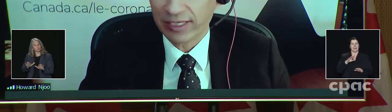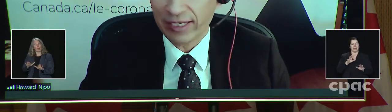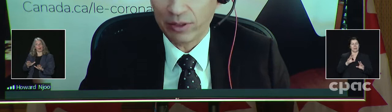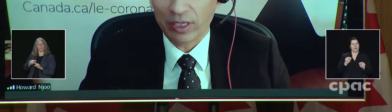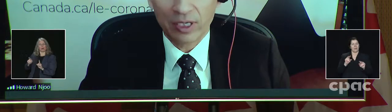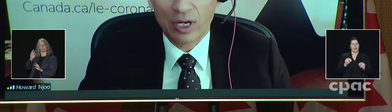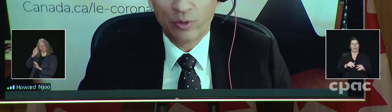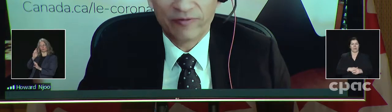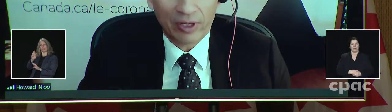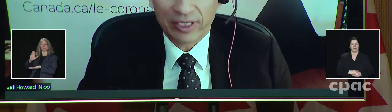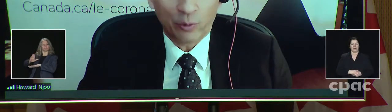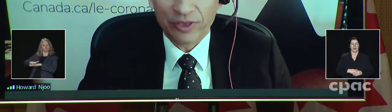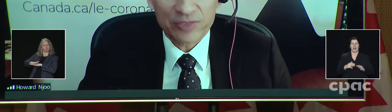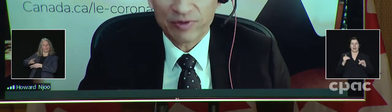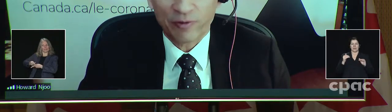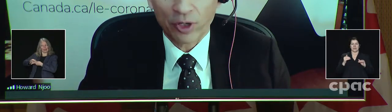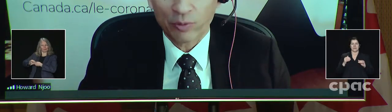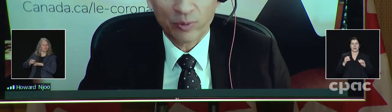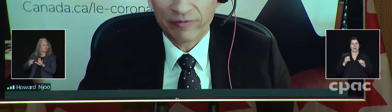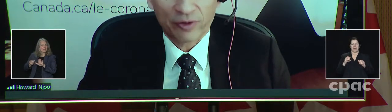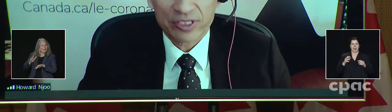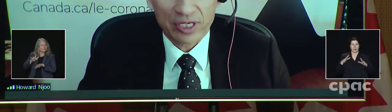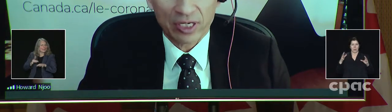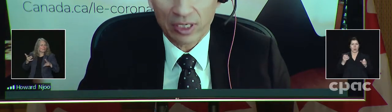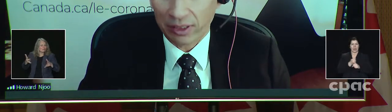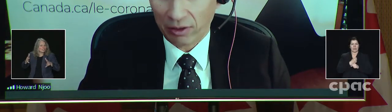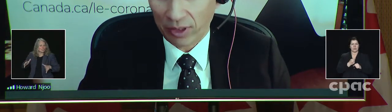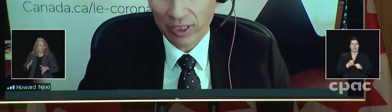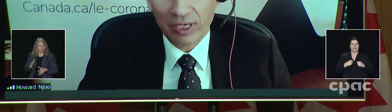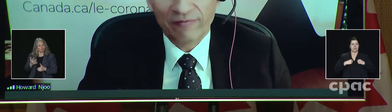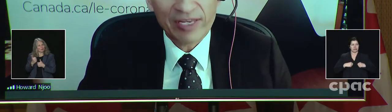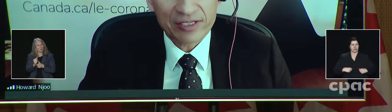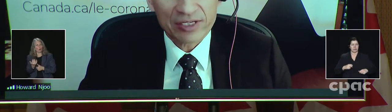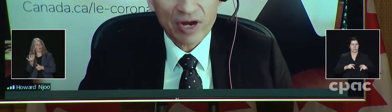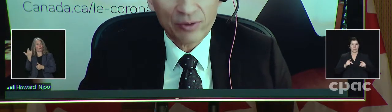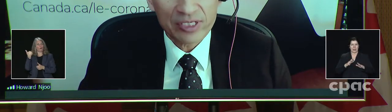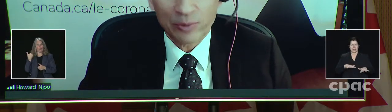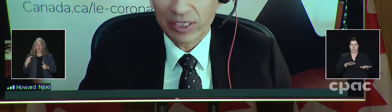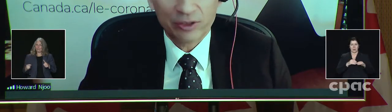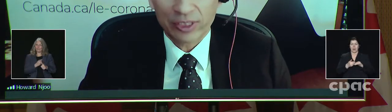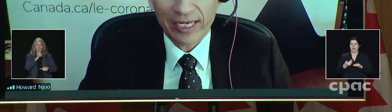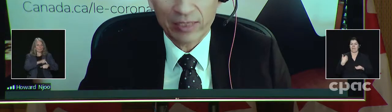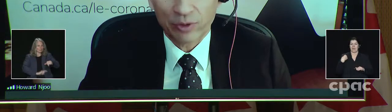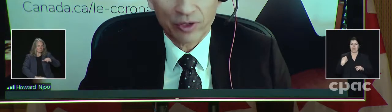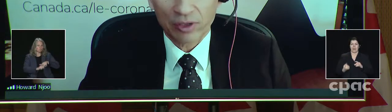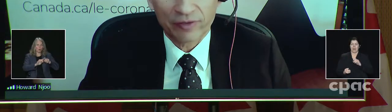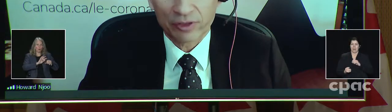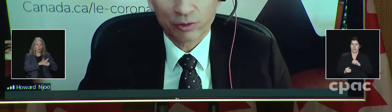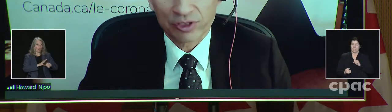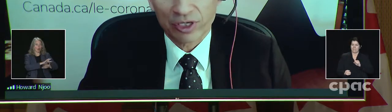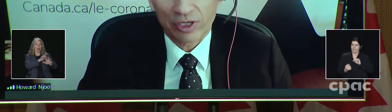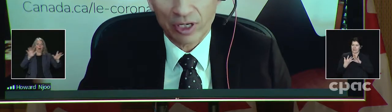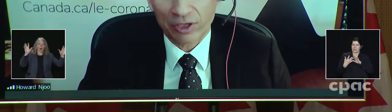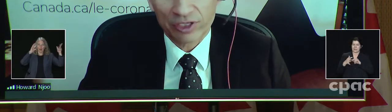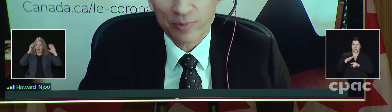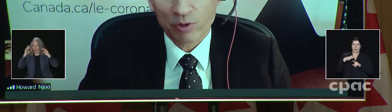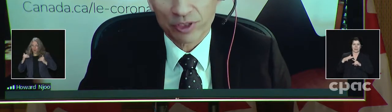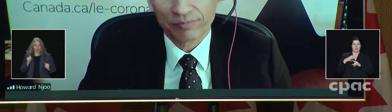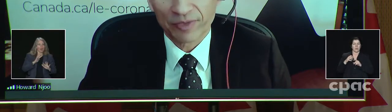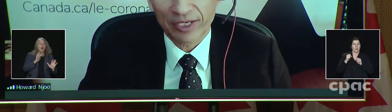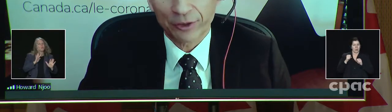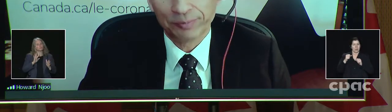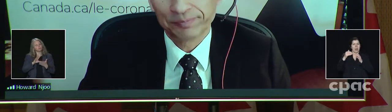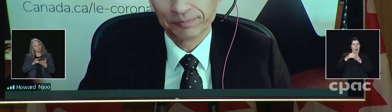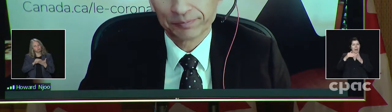population that, hey, we've dealt with this before when we first, face this virus, and we can do it again with all of the tools that are at our